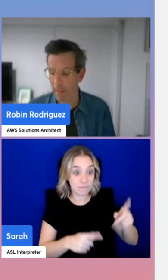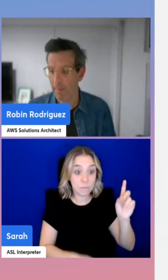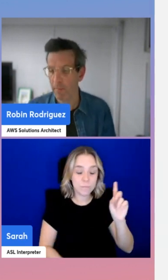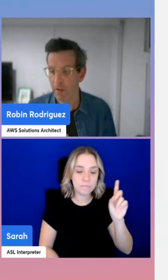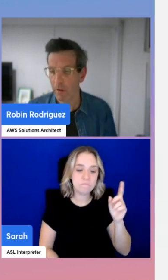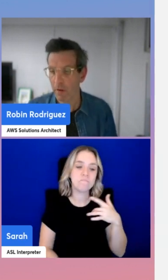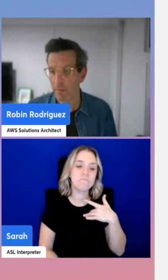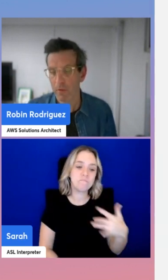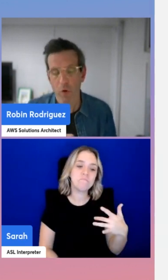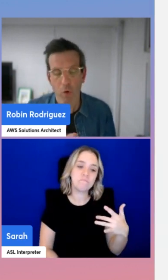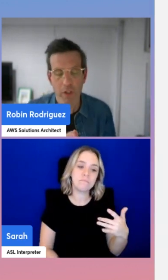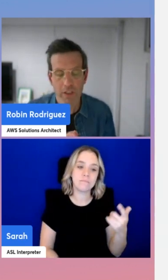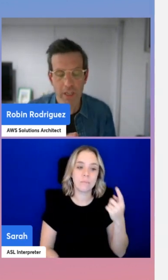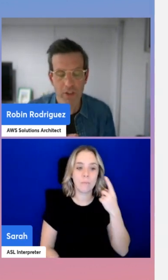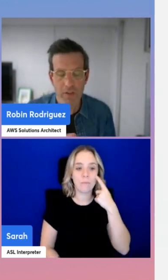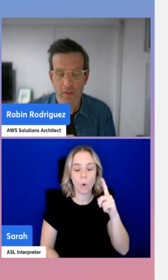for